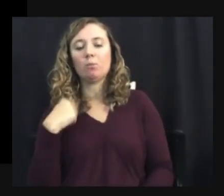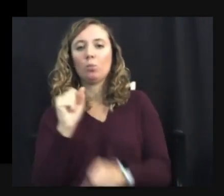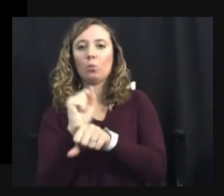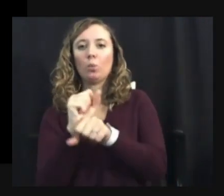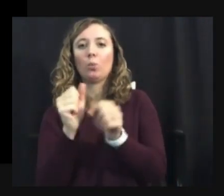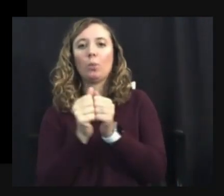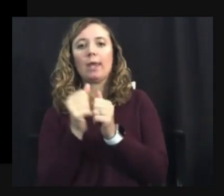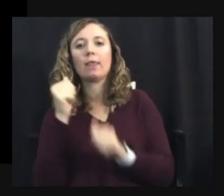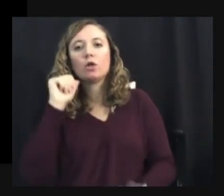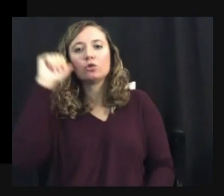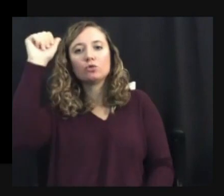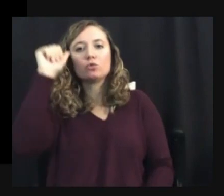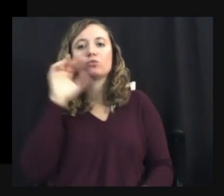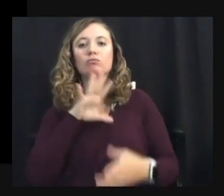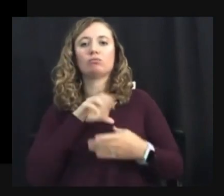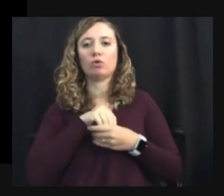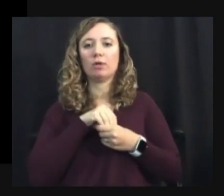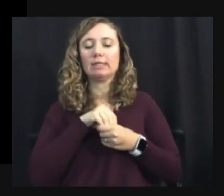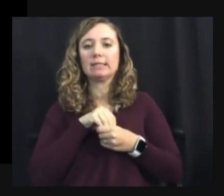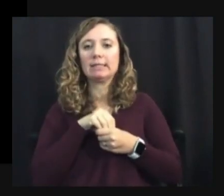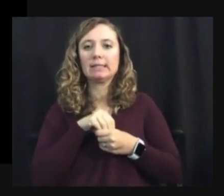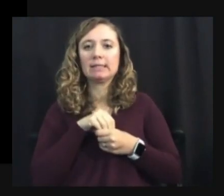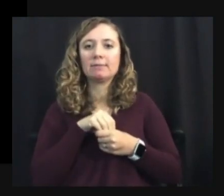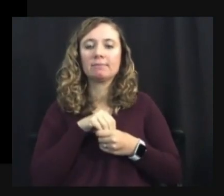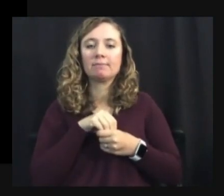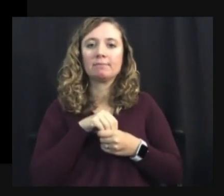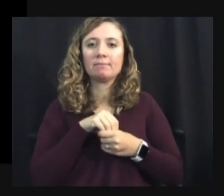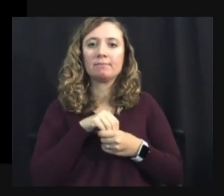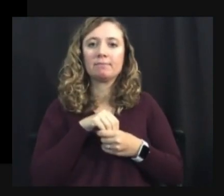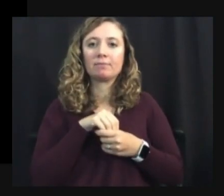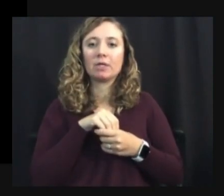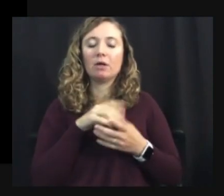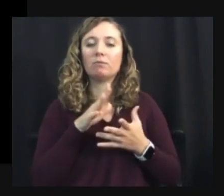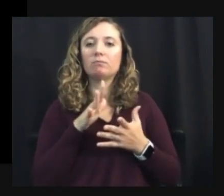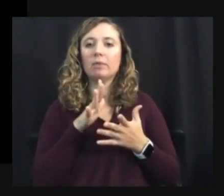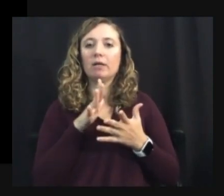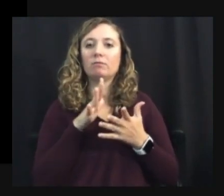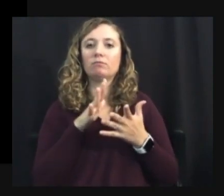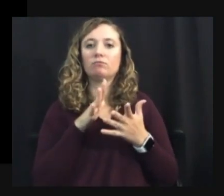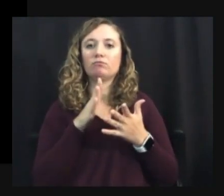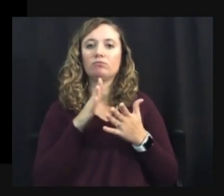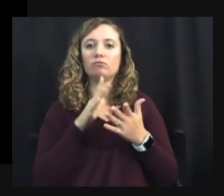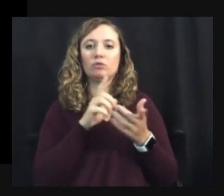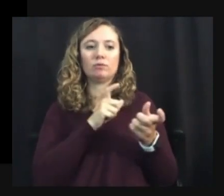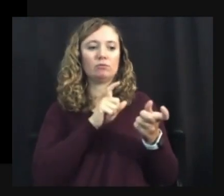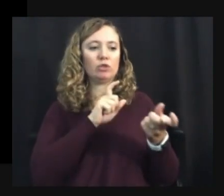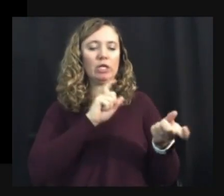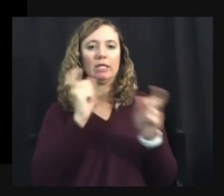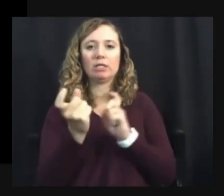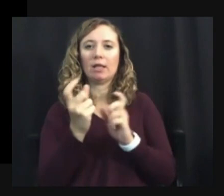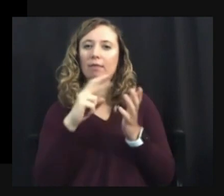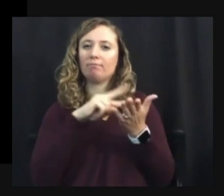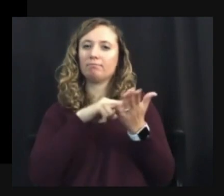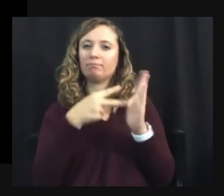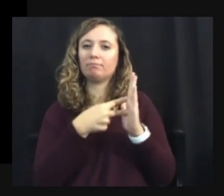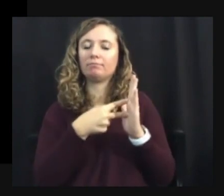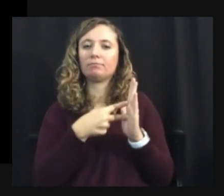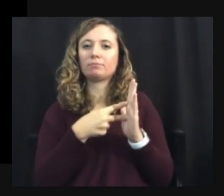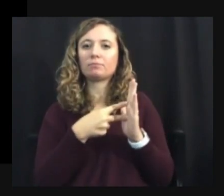adults, trying to redefine meaningful employment for everyone,